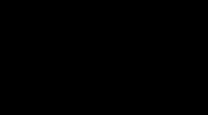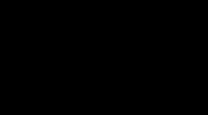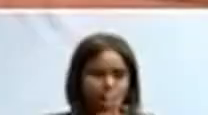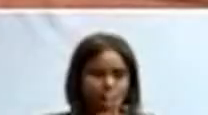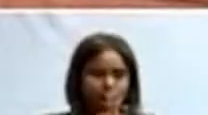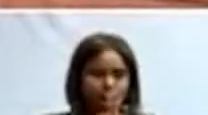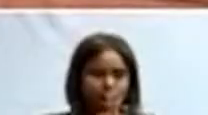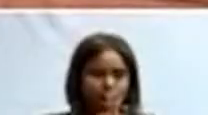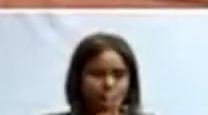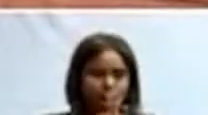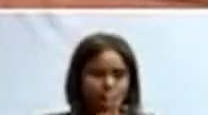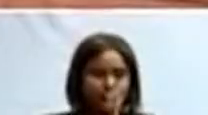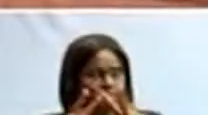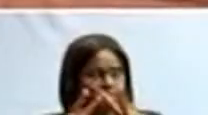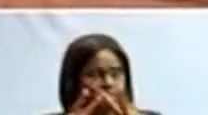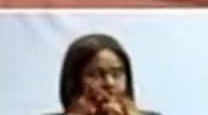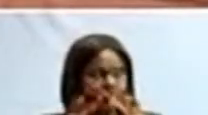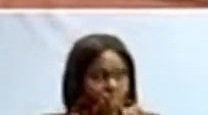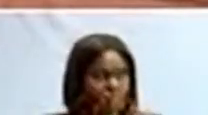The